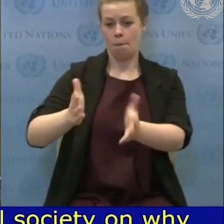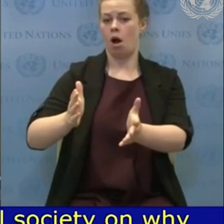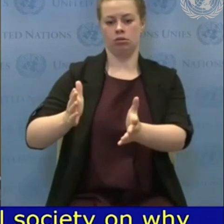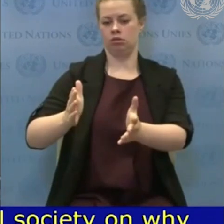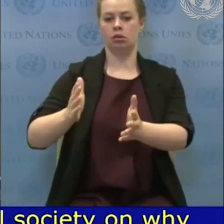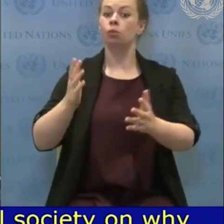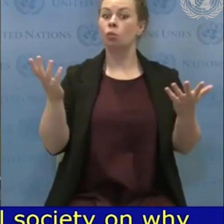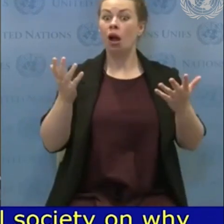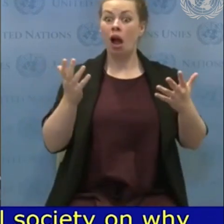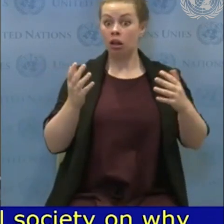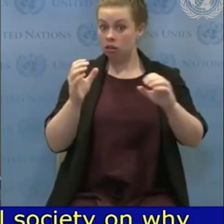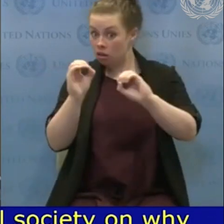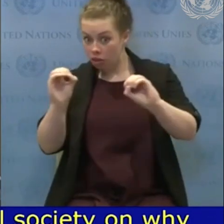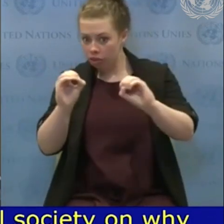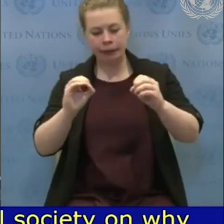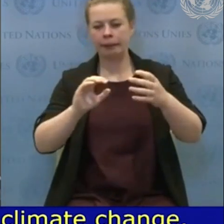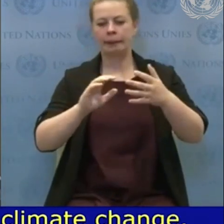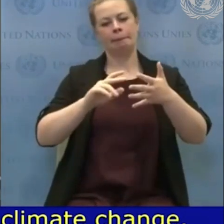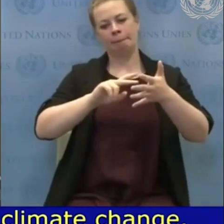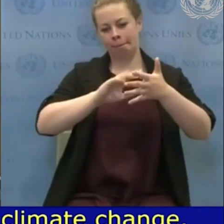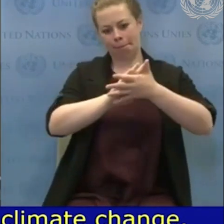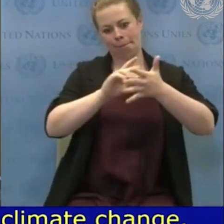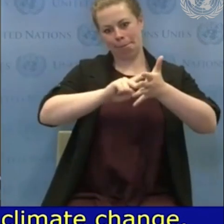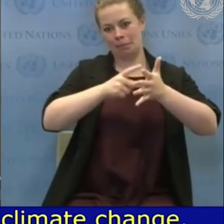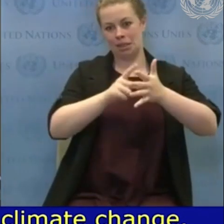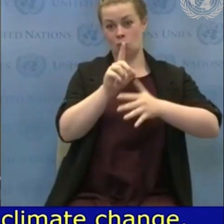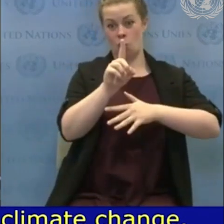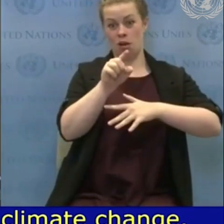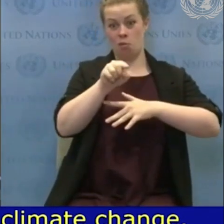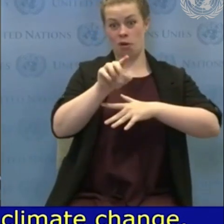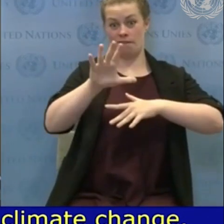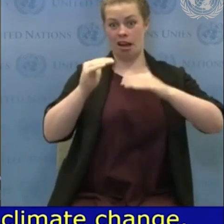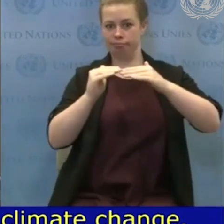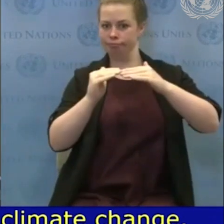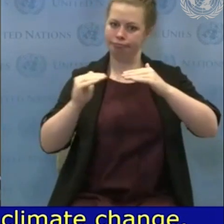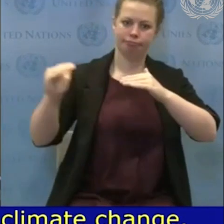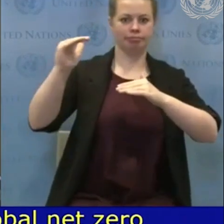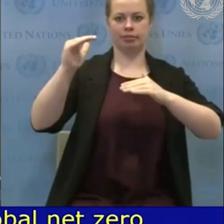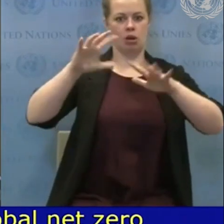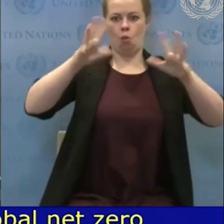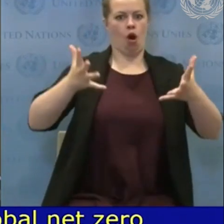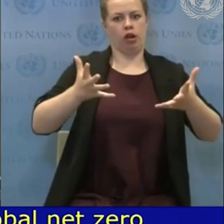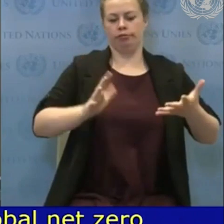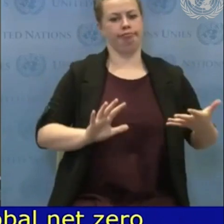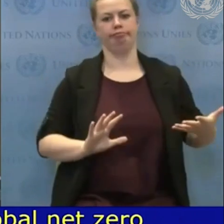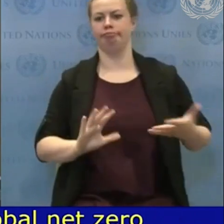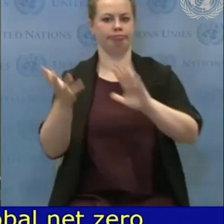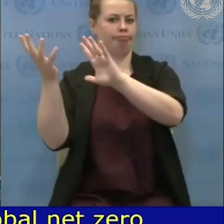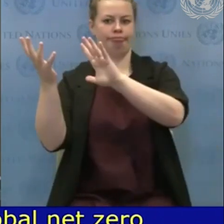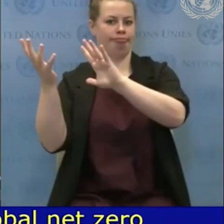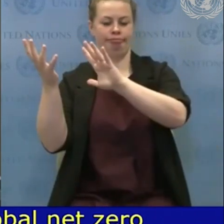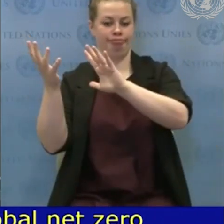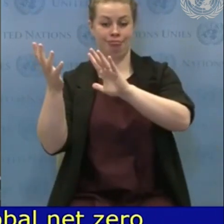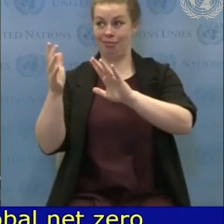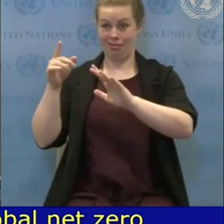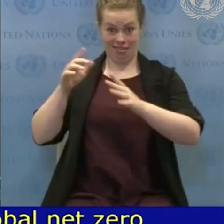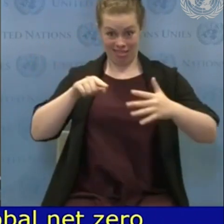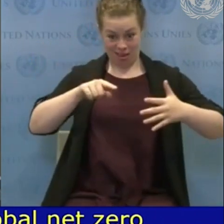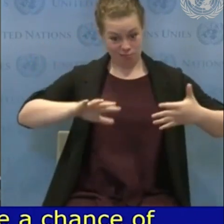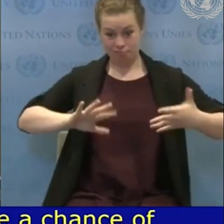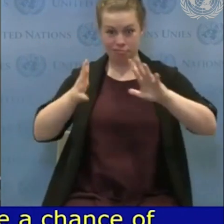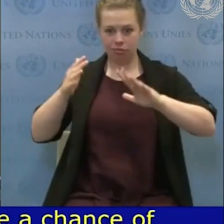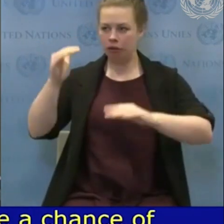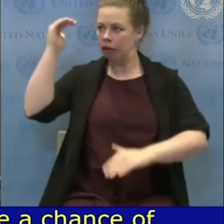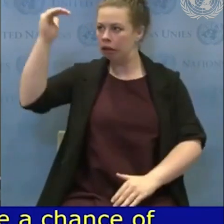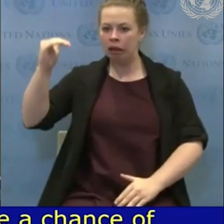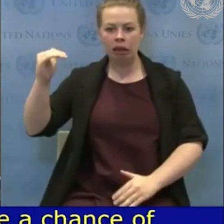degrees. Failing to do so threatens to derail any attempt of achieving the Sustainable Development Goals and puts any prospect of ending poverty